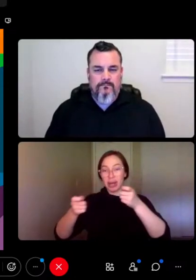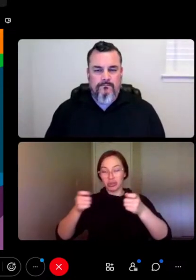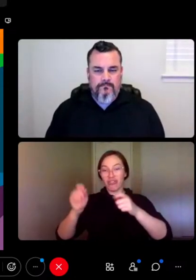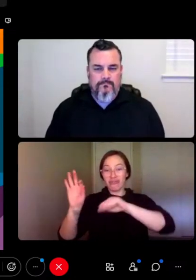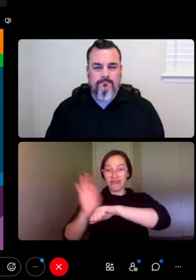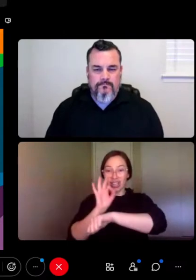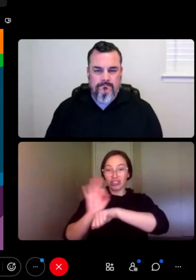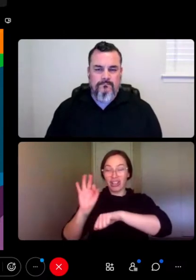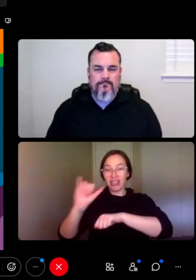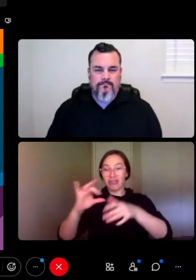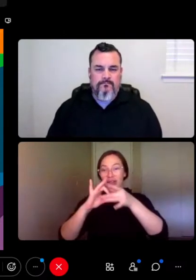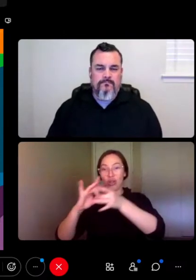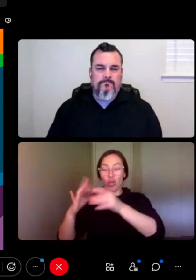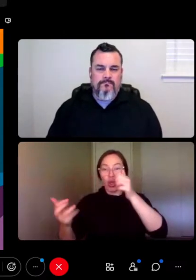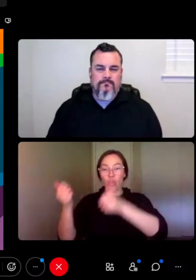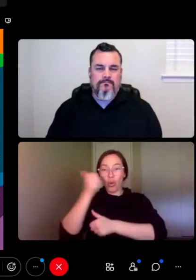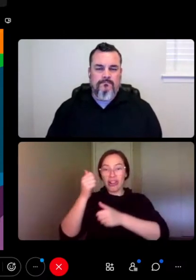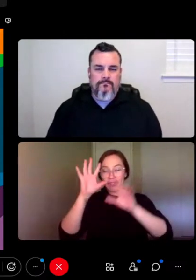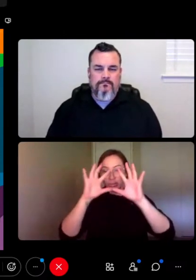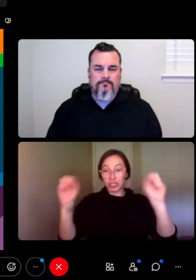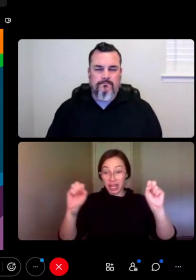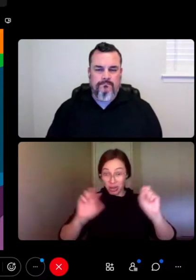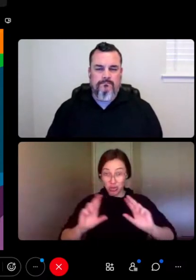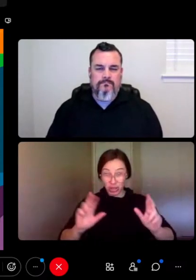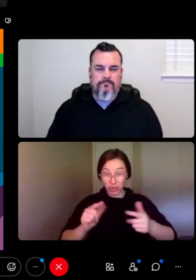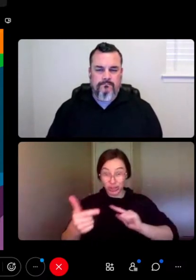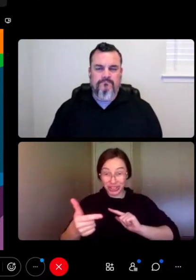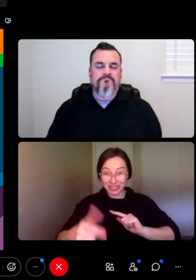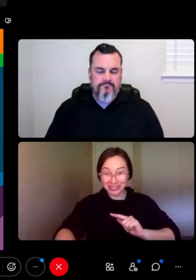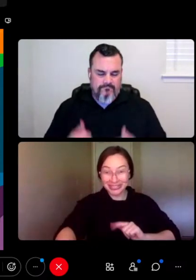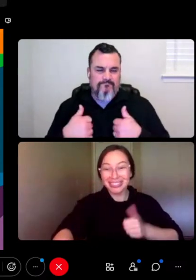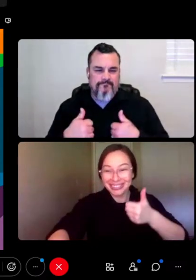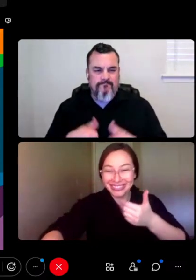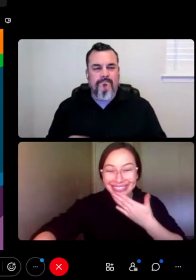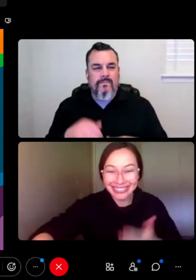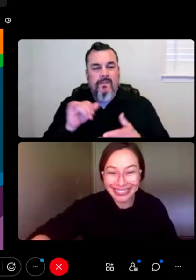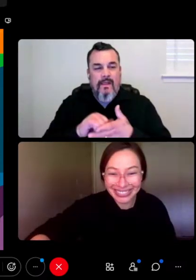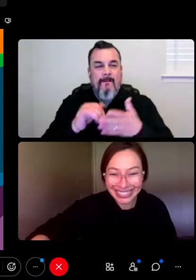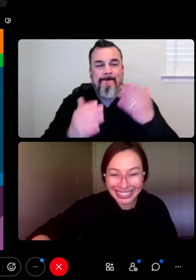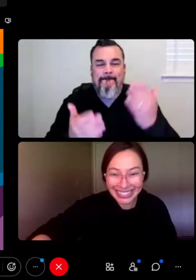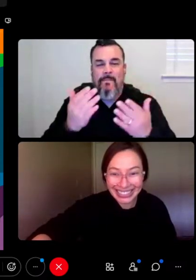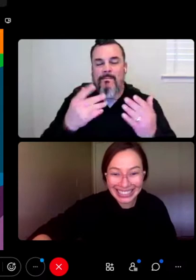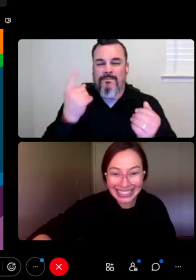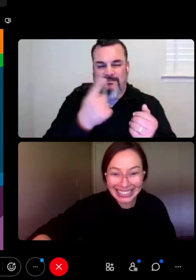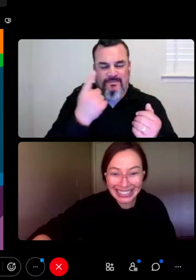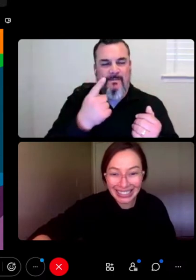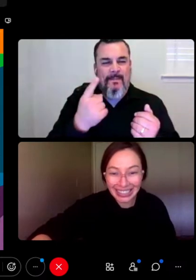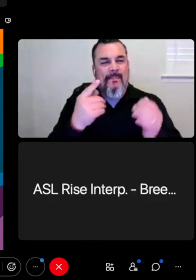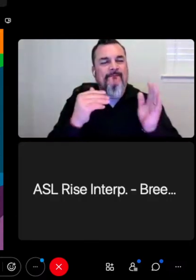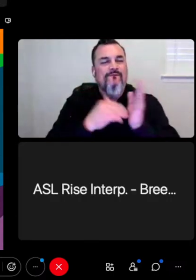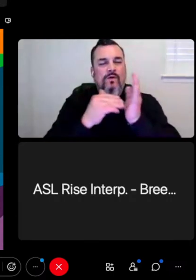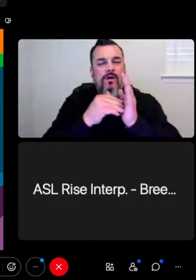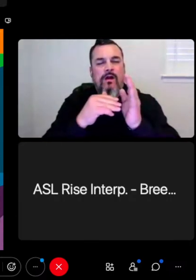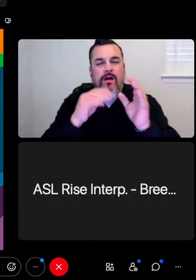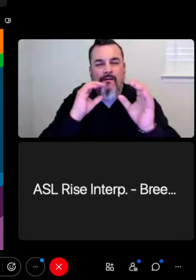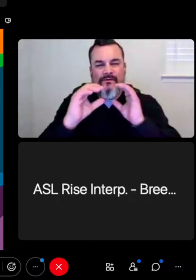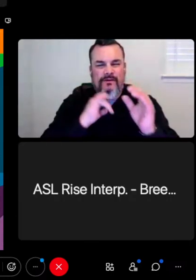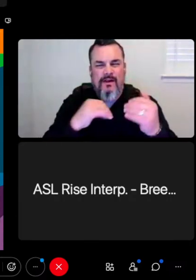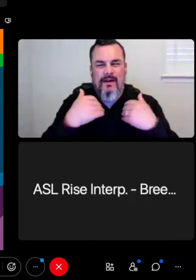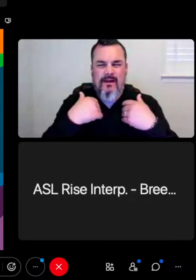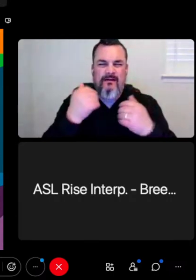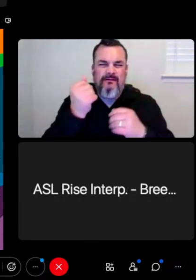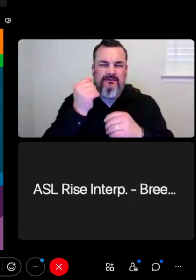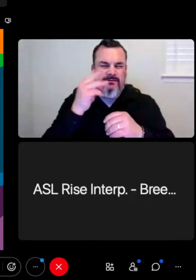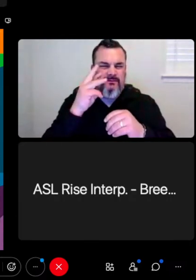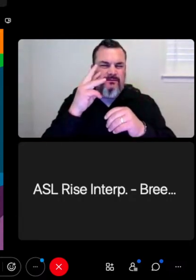functions, that comes under the authority of the superintendent. And that is probably something, maybe the more frequent conversation I had 16 years